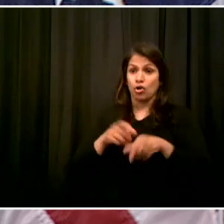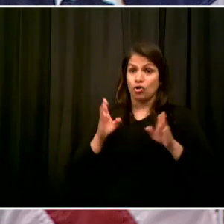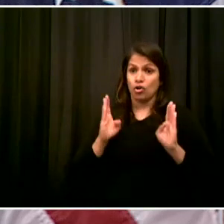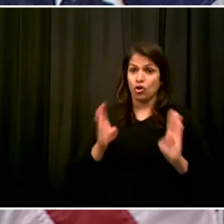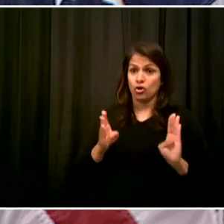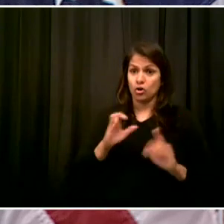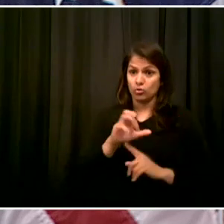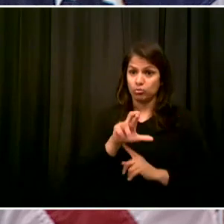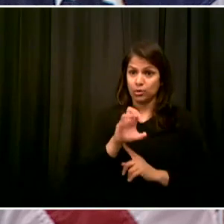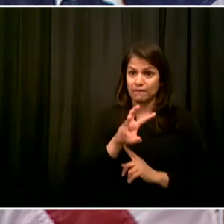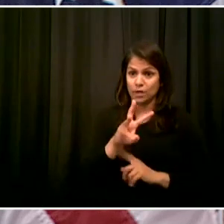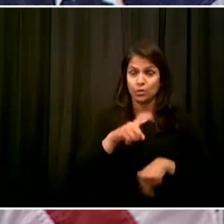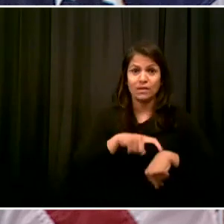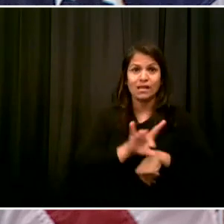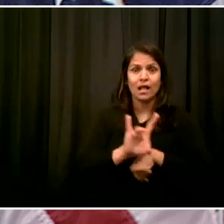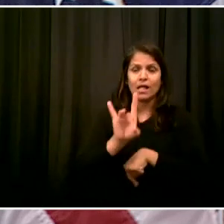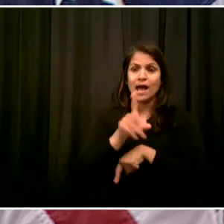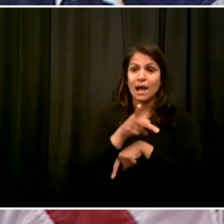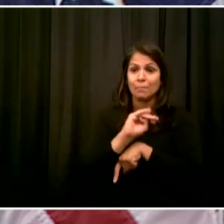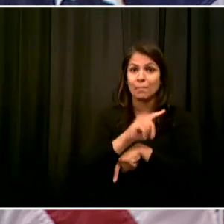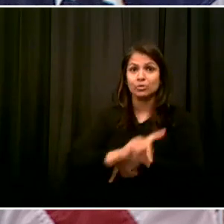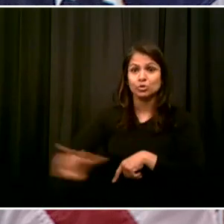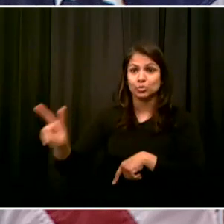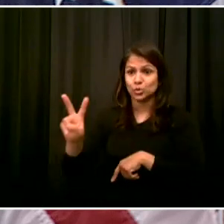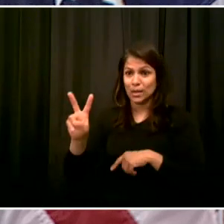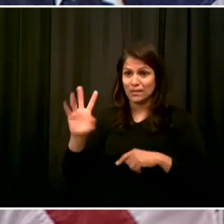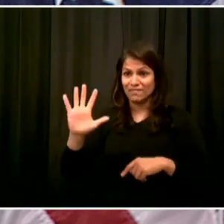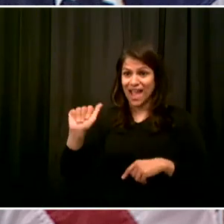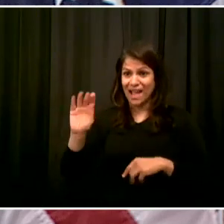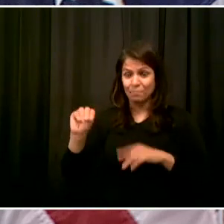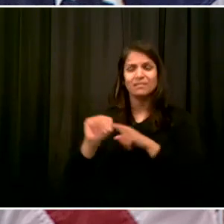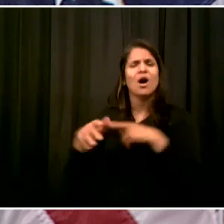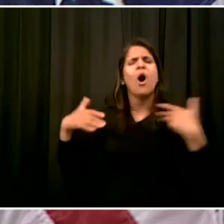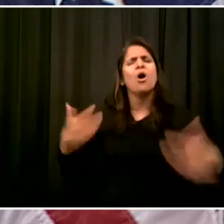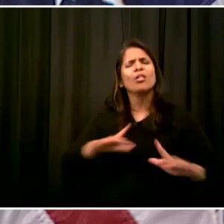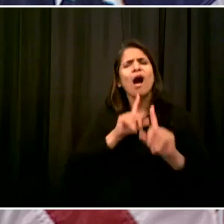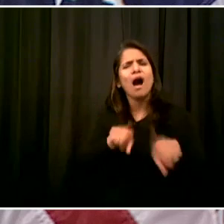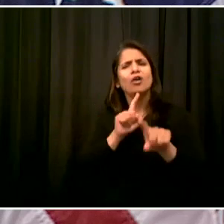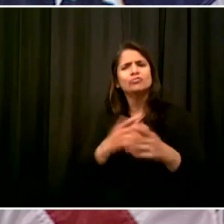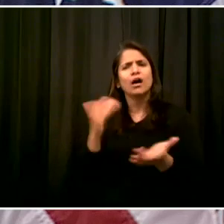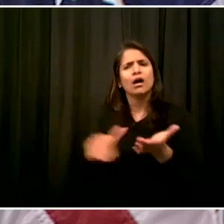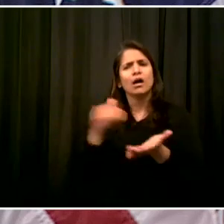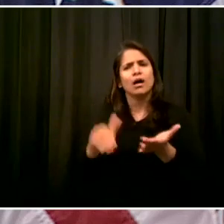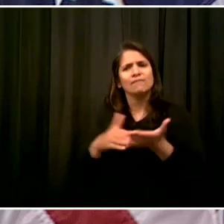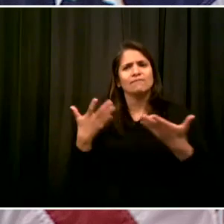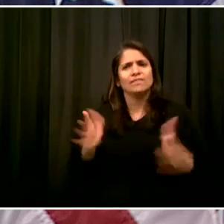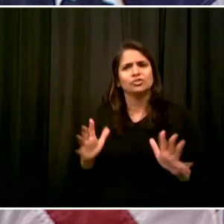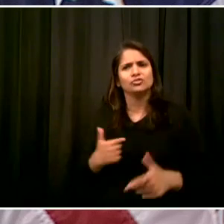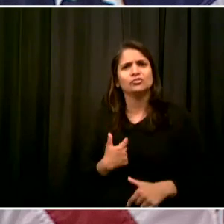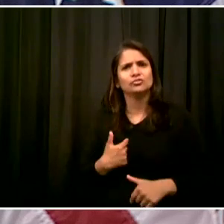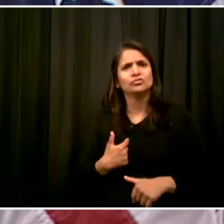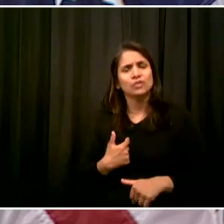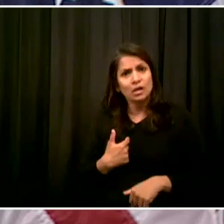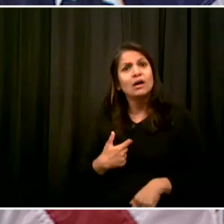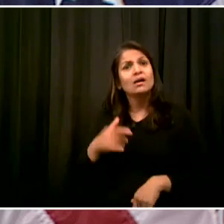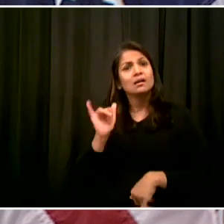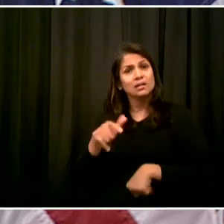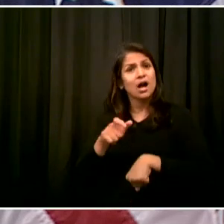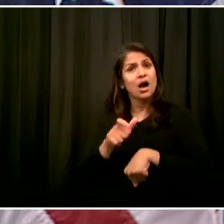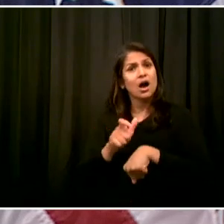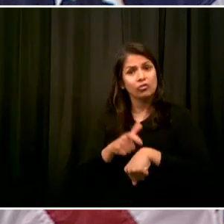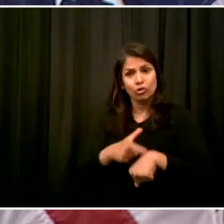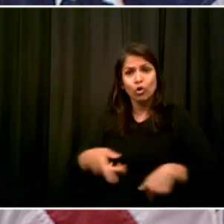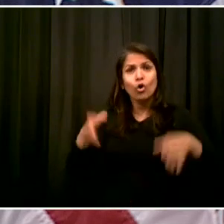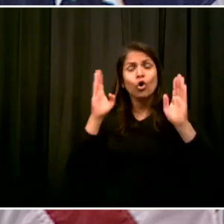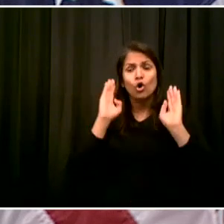We're always evaluating. Of course, I'm thinking about this stuff all the time, and I'm listening to different concerns that people